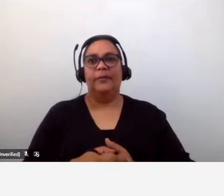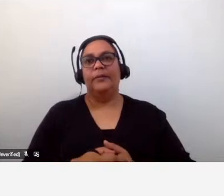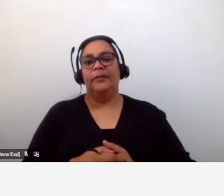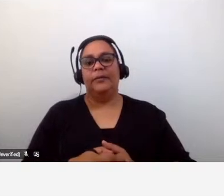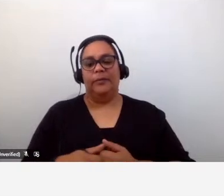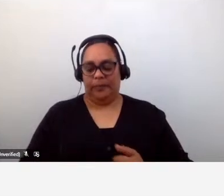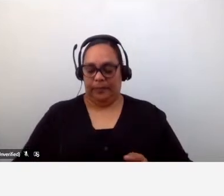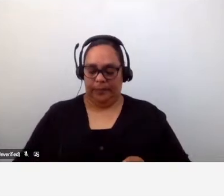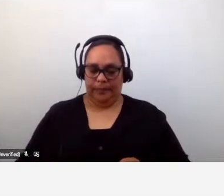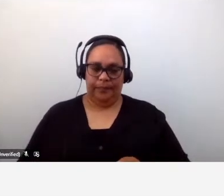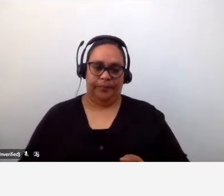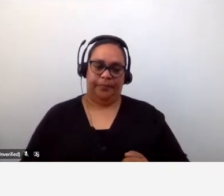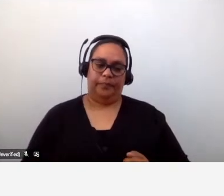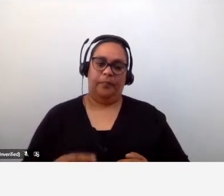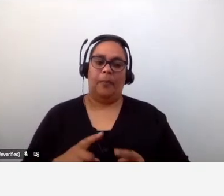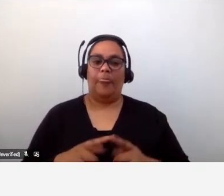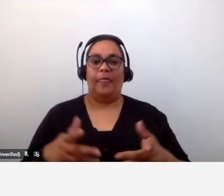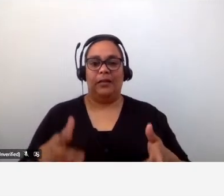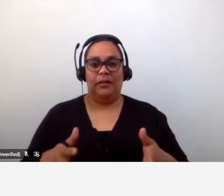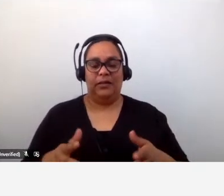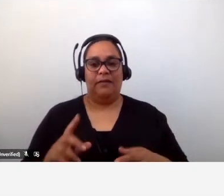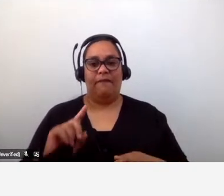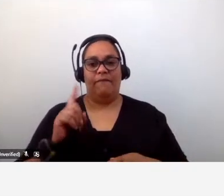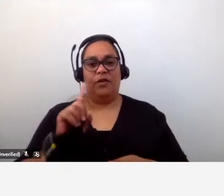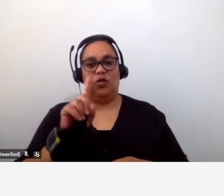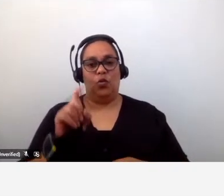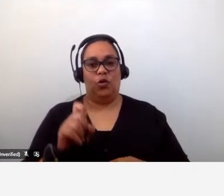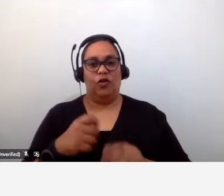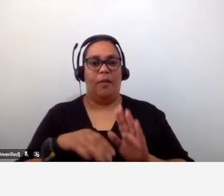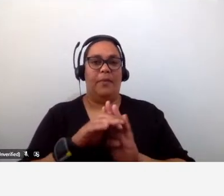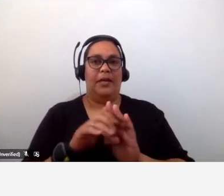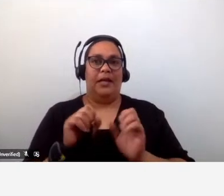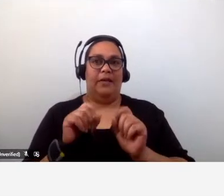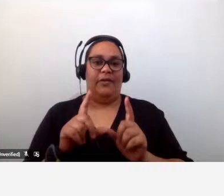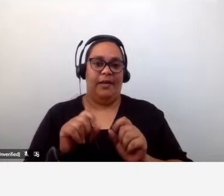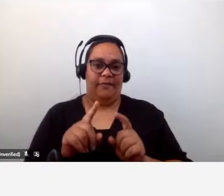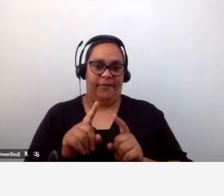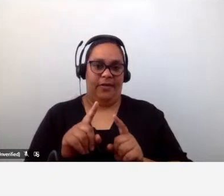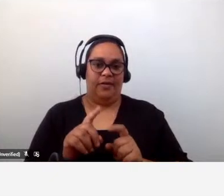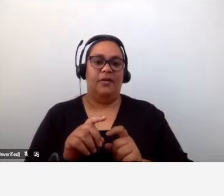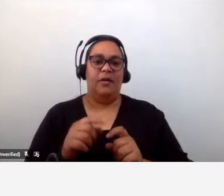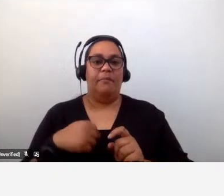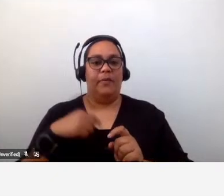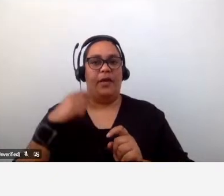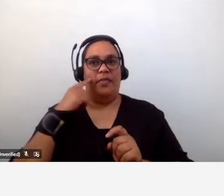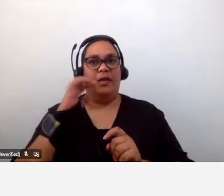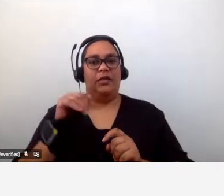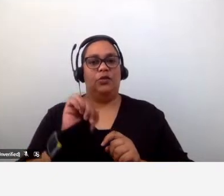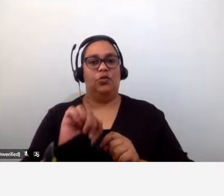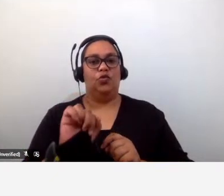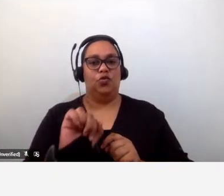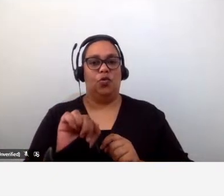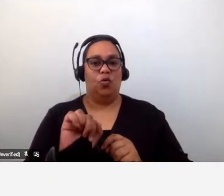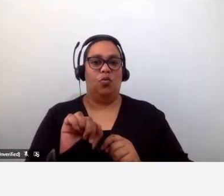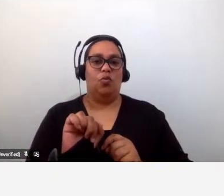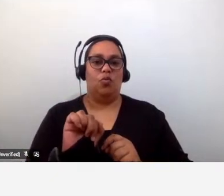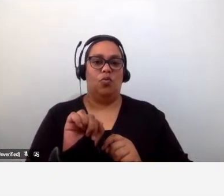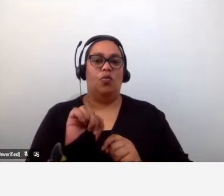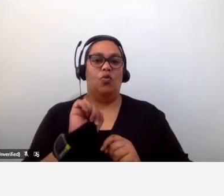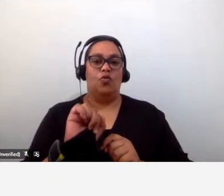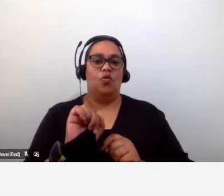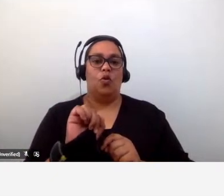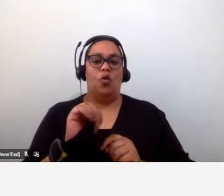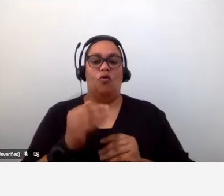Here is the first question on paragraph 11. I think it's your